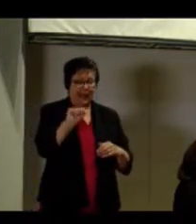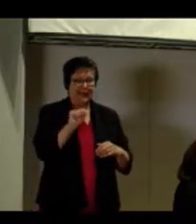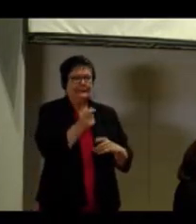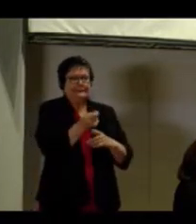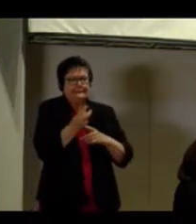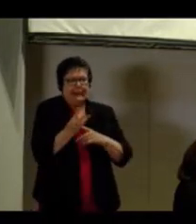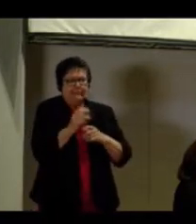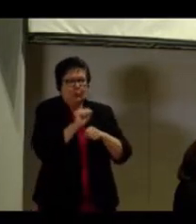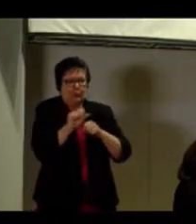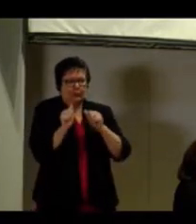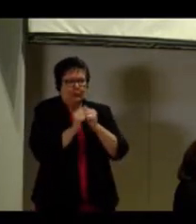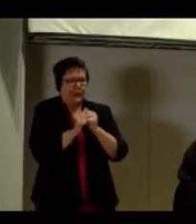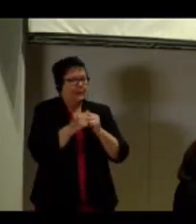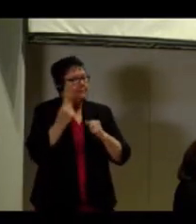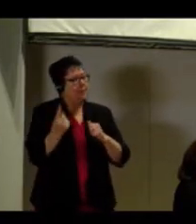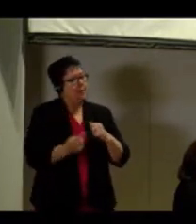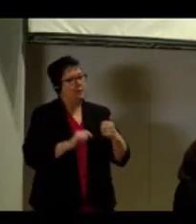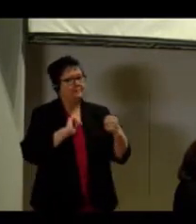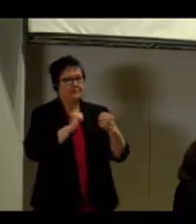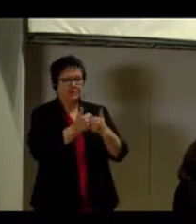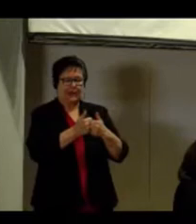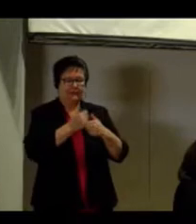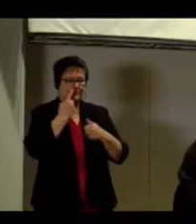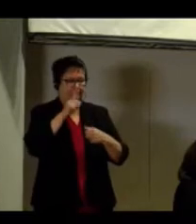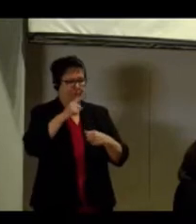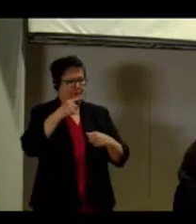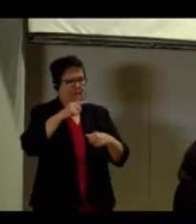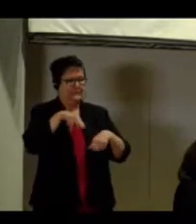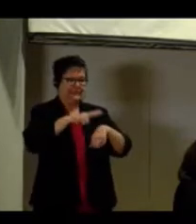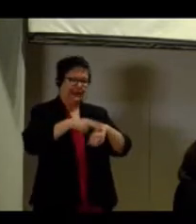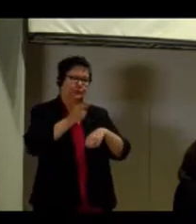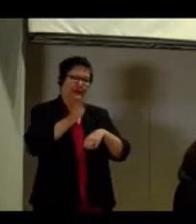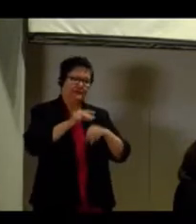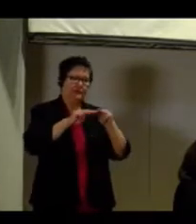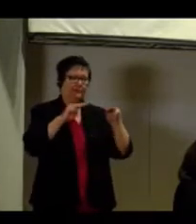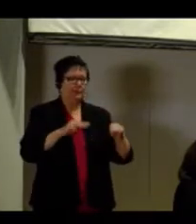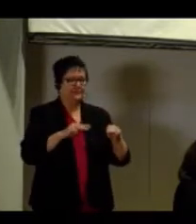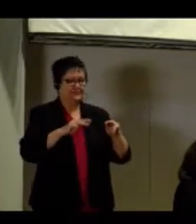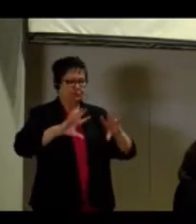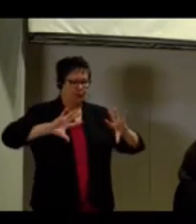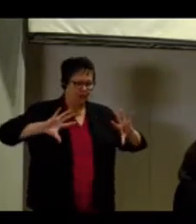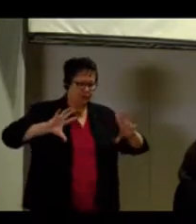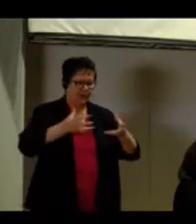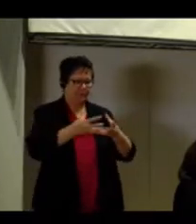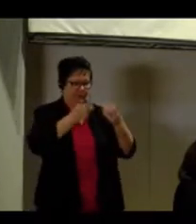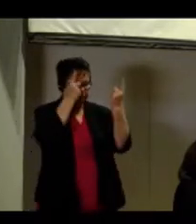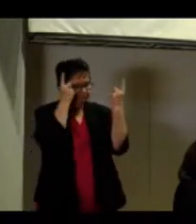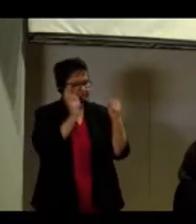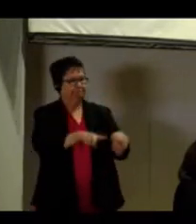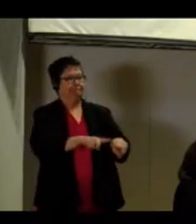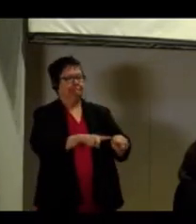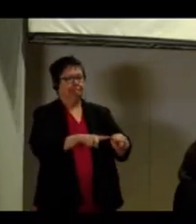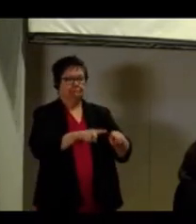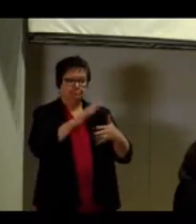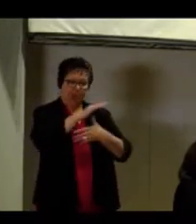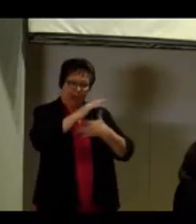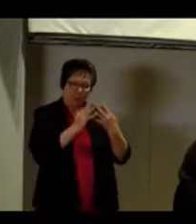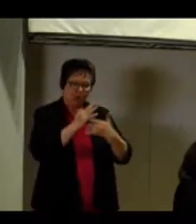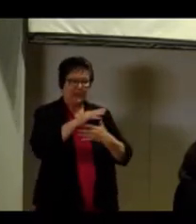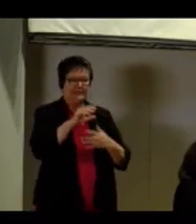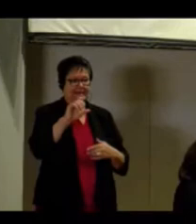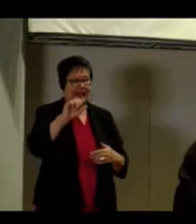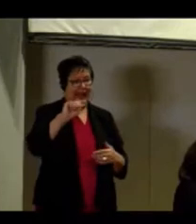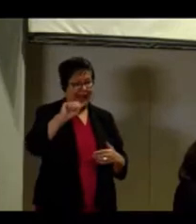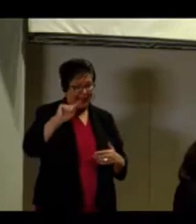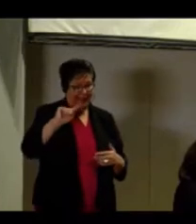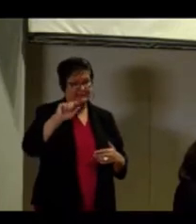But it's always been a challenge for natural history museums to come together on a set of priorities at scale. And some of that